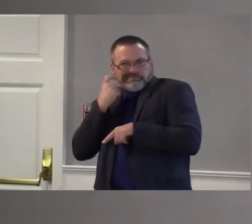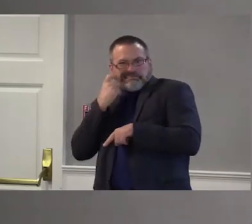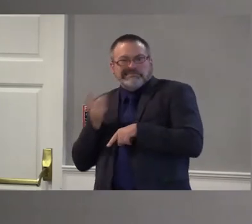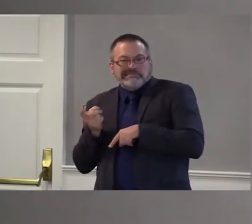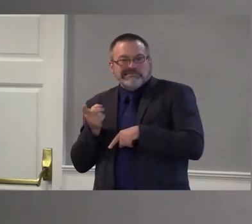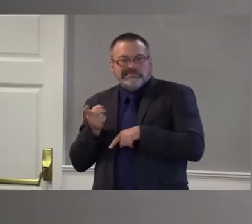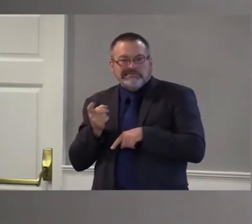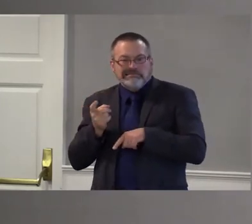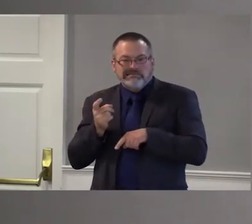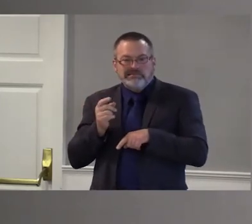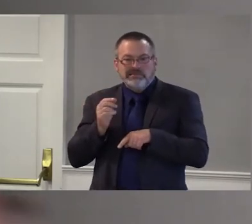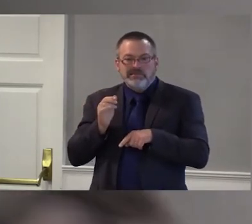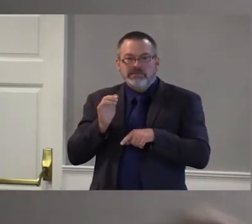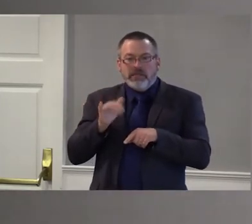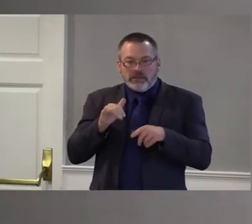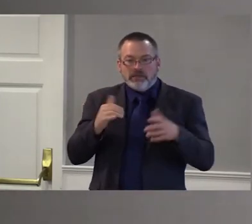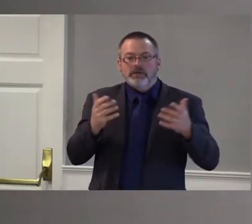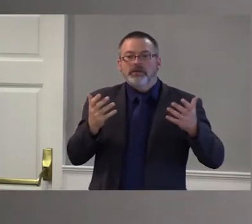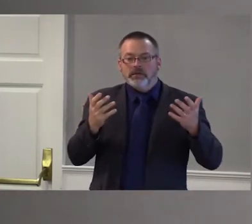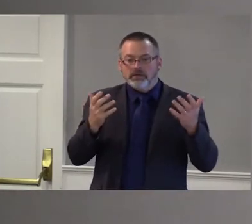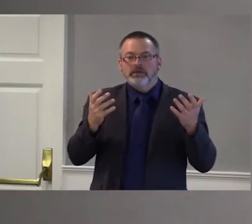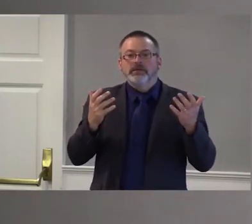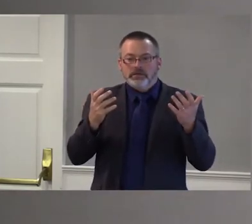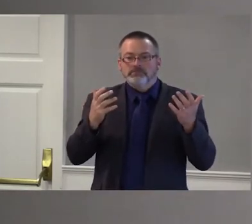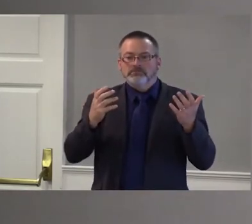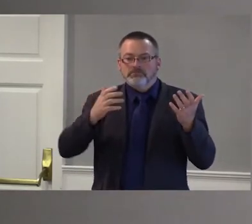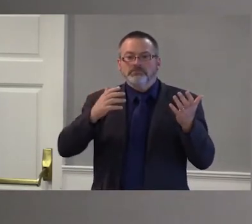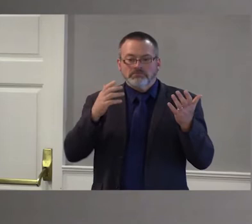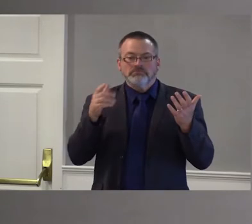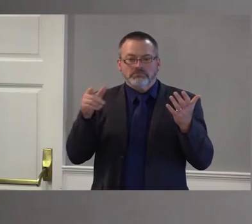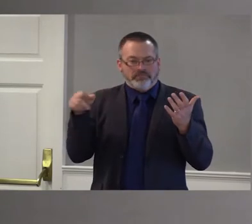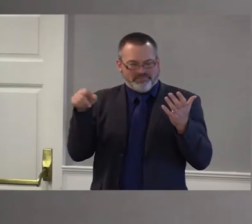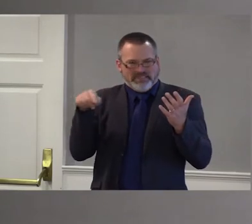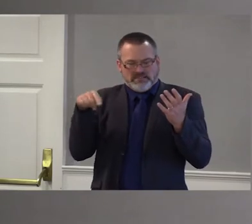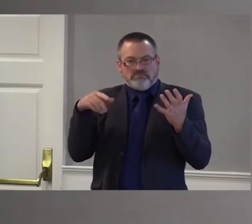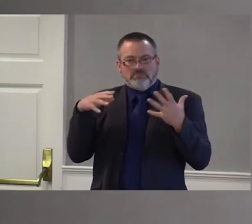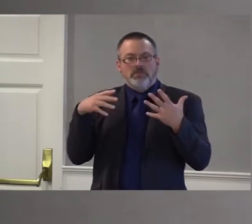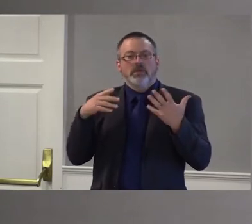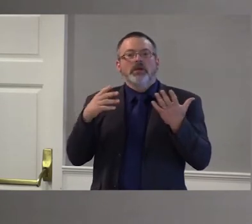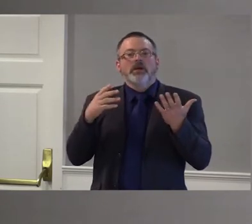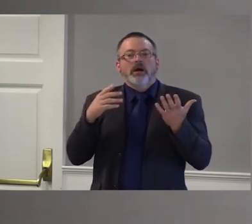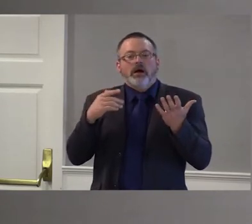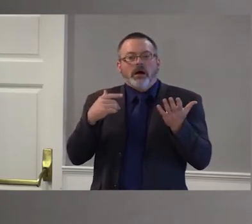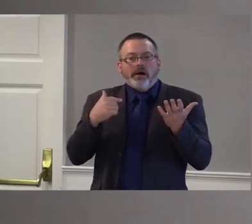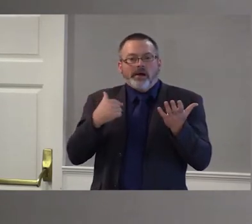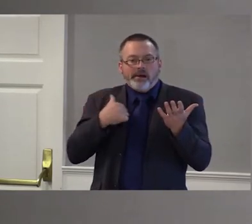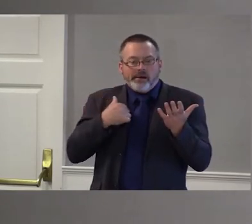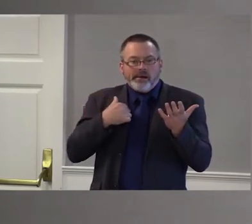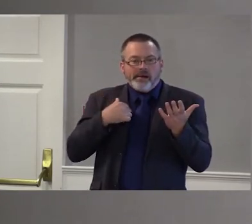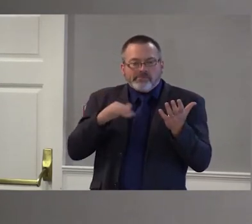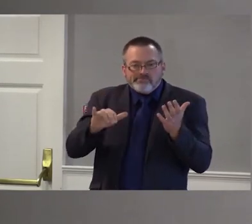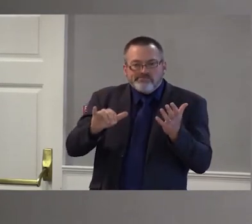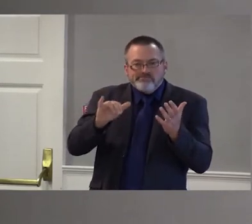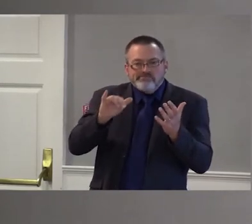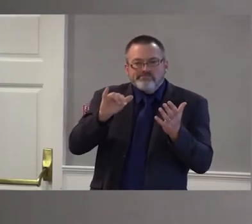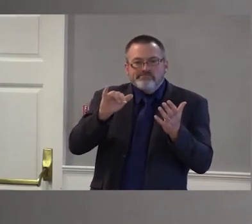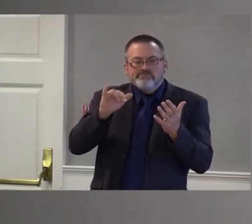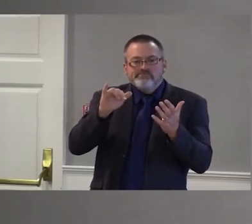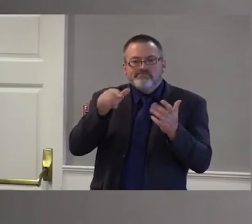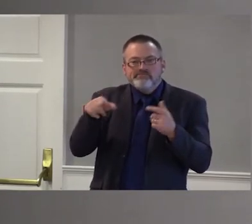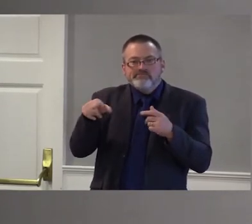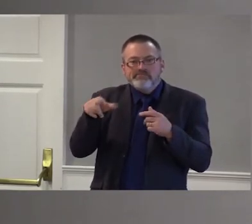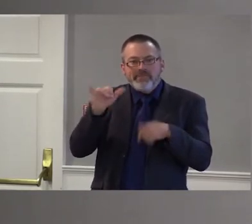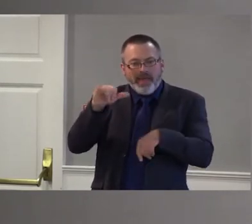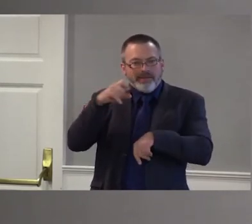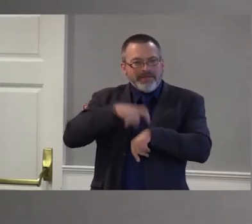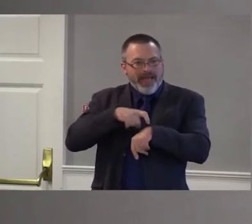of diabetes, and he used a wheelchair. I remember the rustic modifications that my family made to his modest